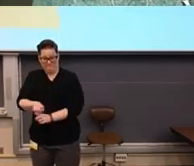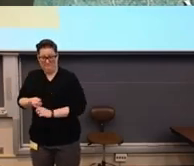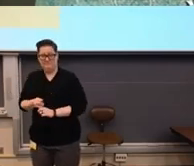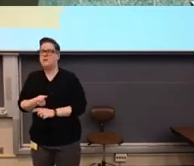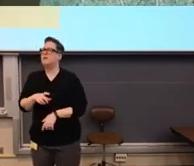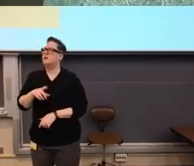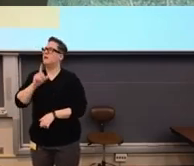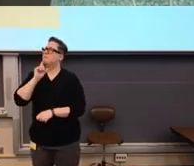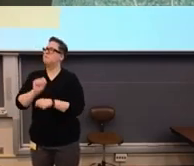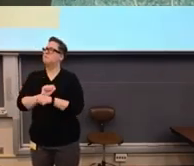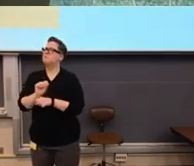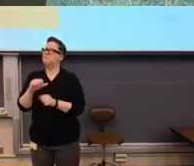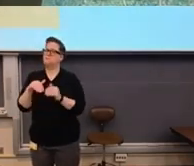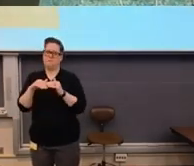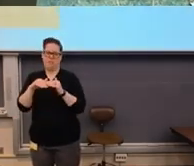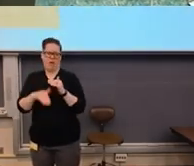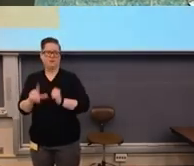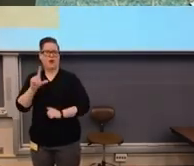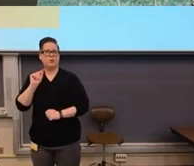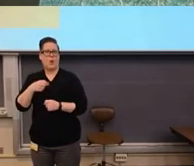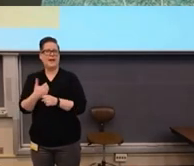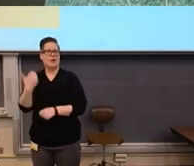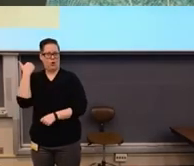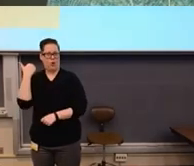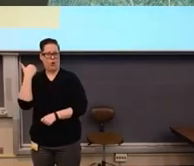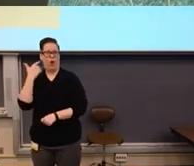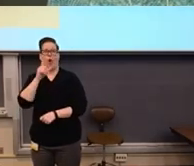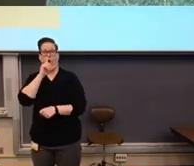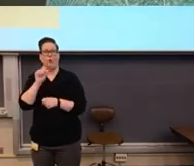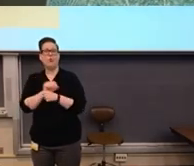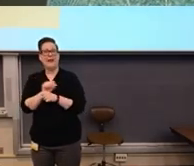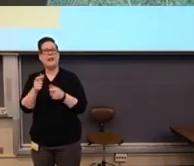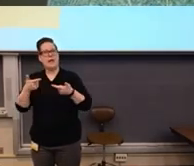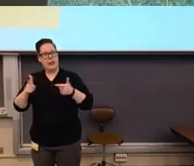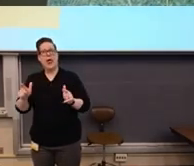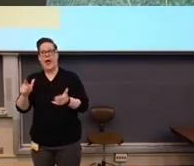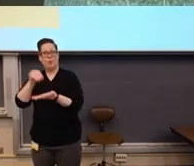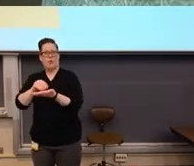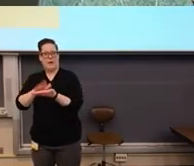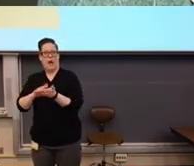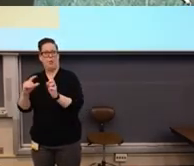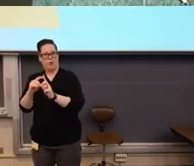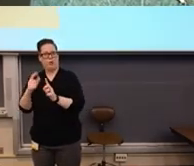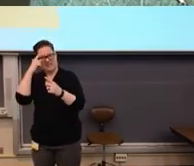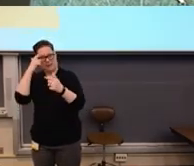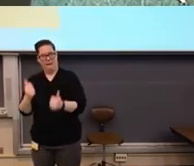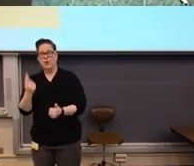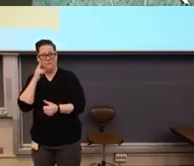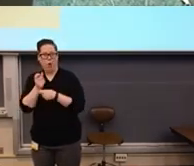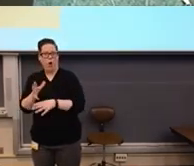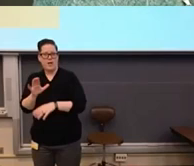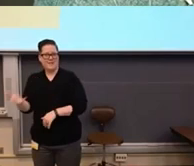really about less than two decades ago that dementia was allowed to be listed as a cause of death. And